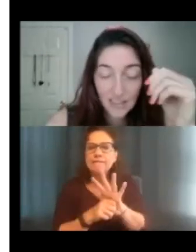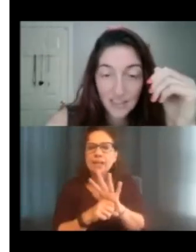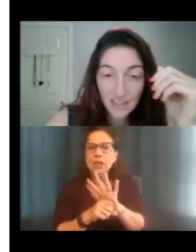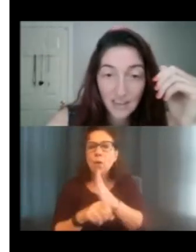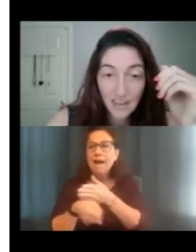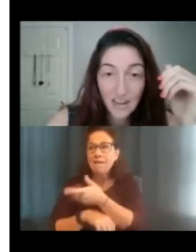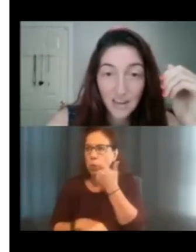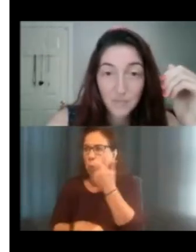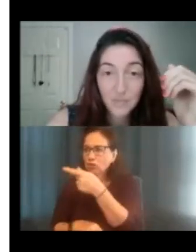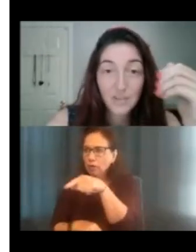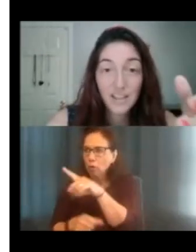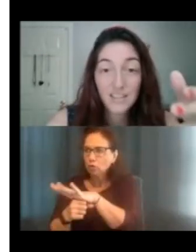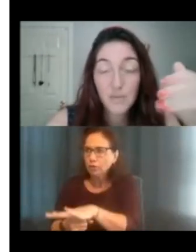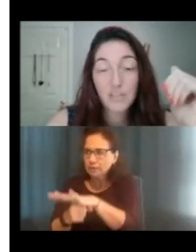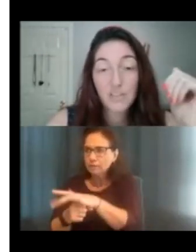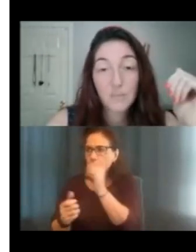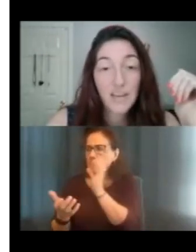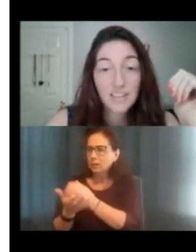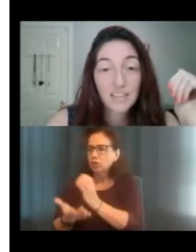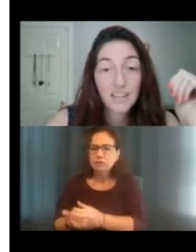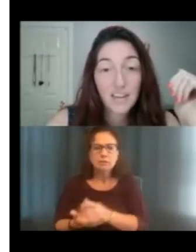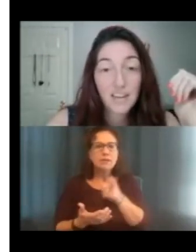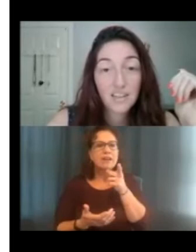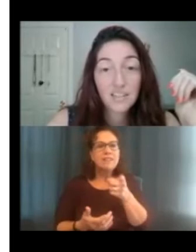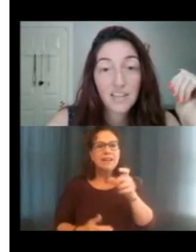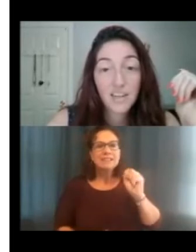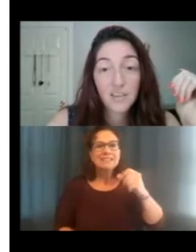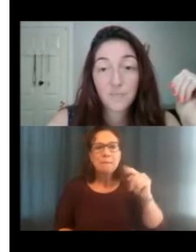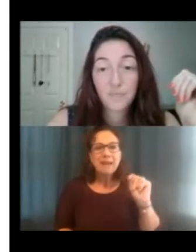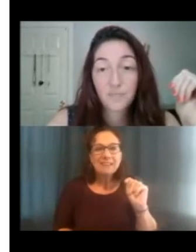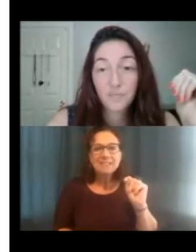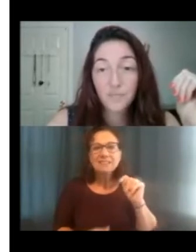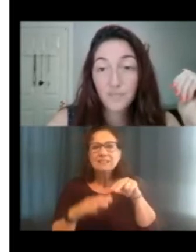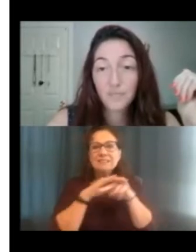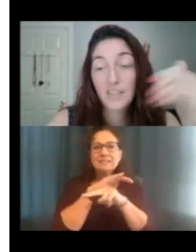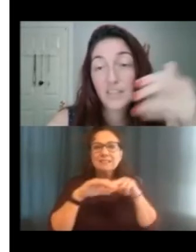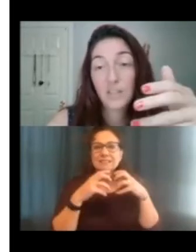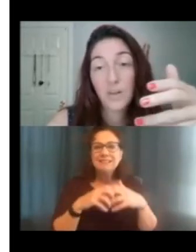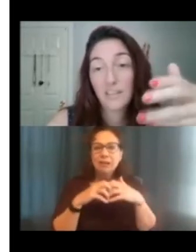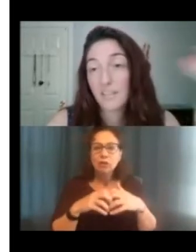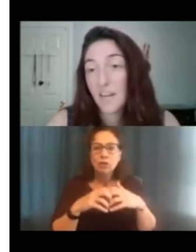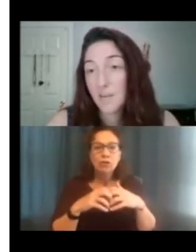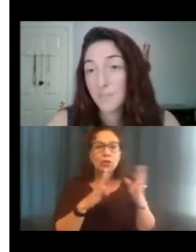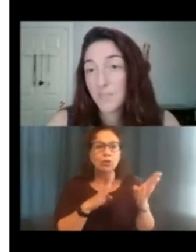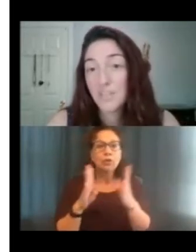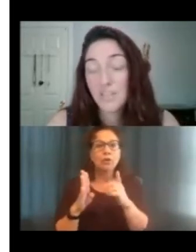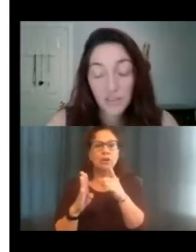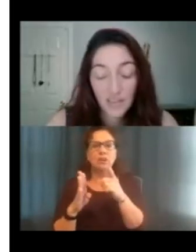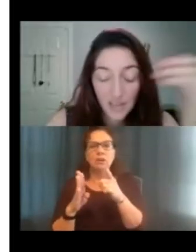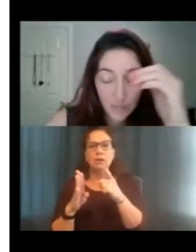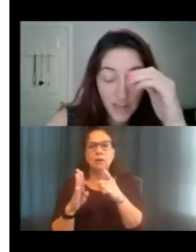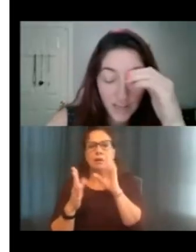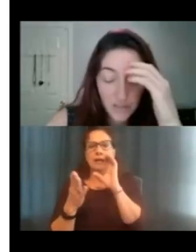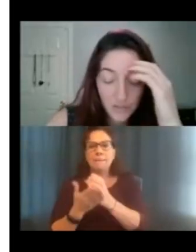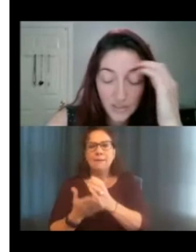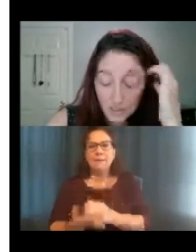images. So yeah, that's a picture of the SPECT scanner. And this is what the imaging looks